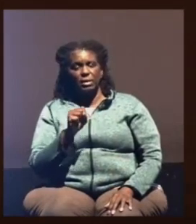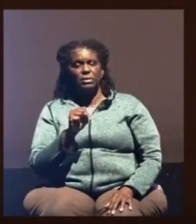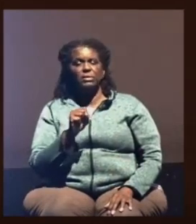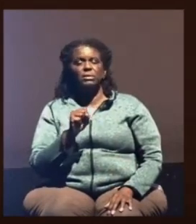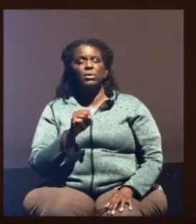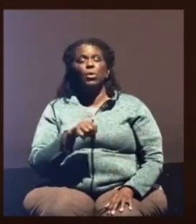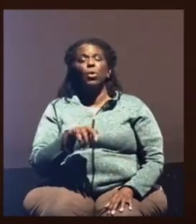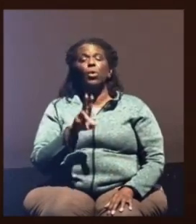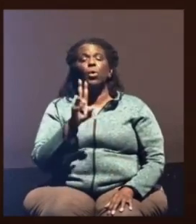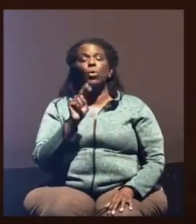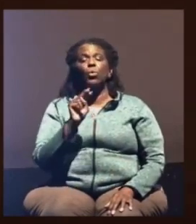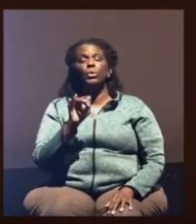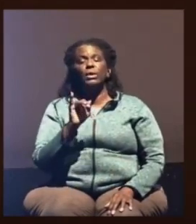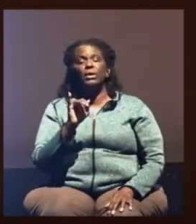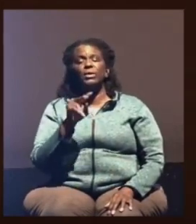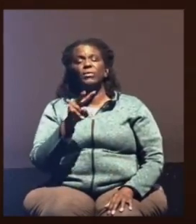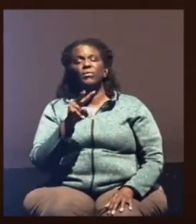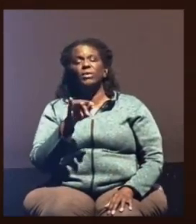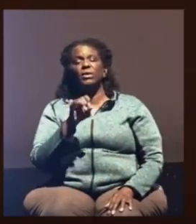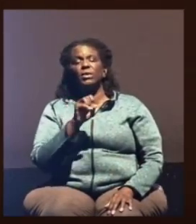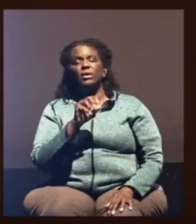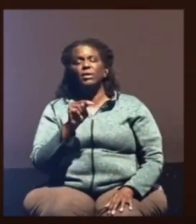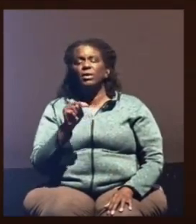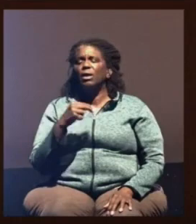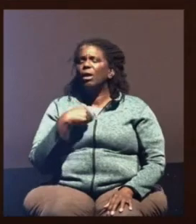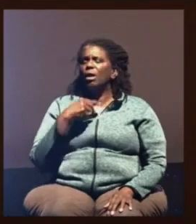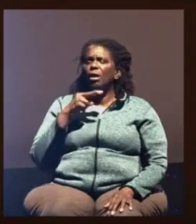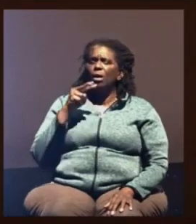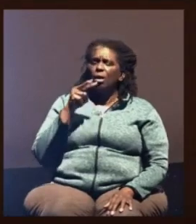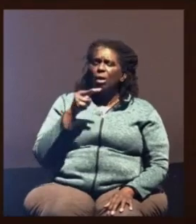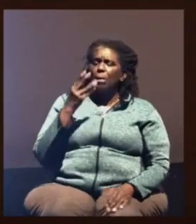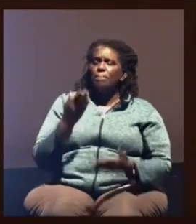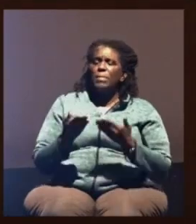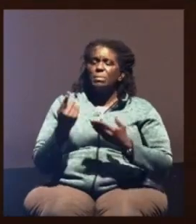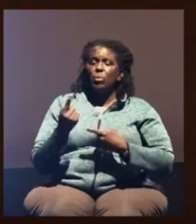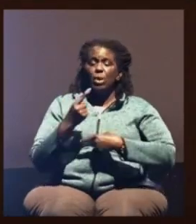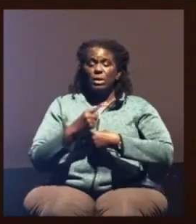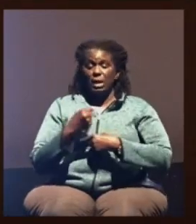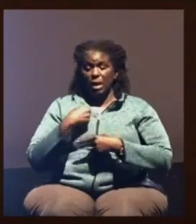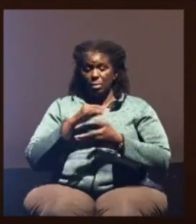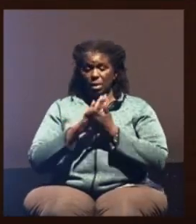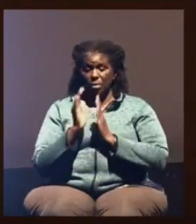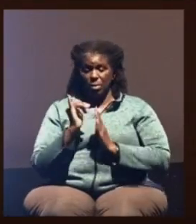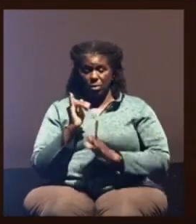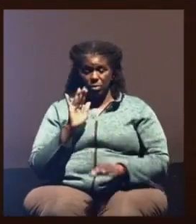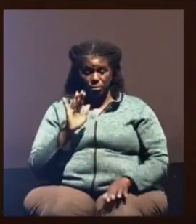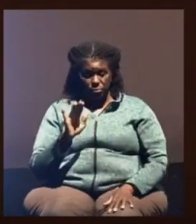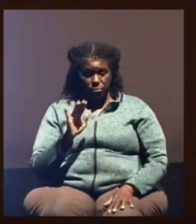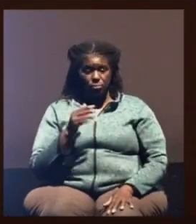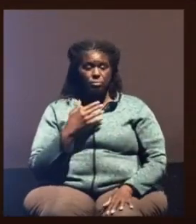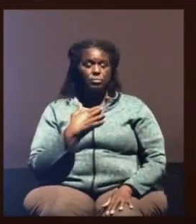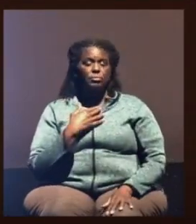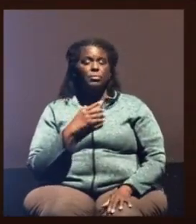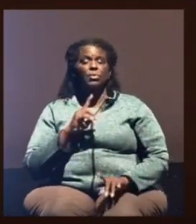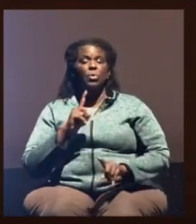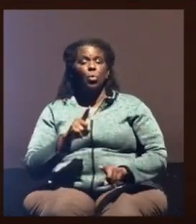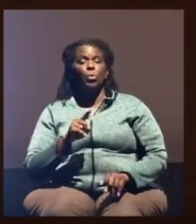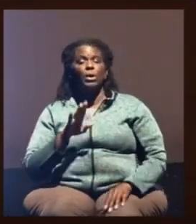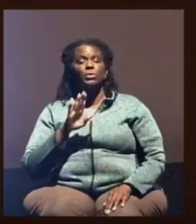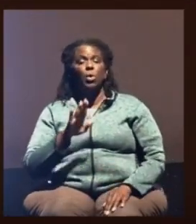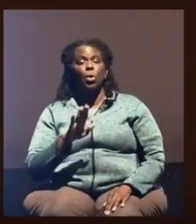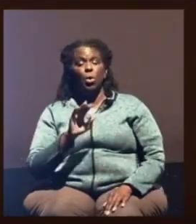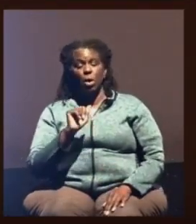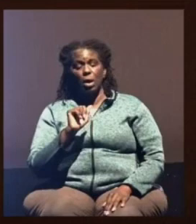the Spanish nightly news. And I remember thinking, wow, maybe one day I'll be like her. So I attended her same alma